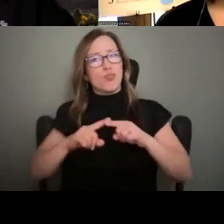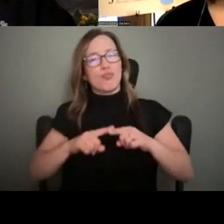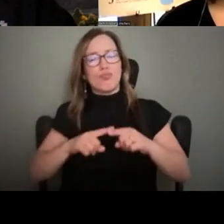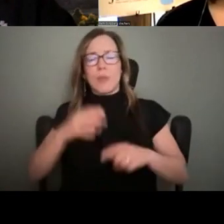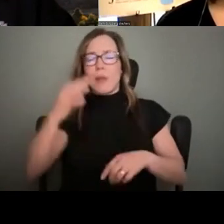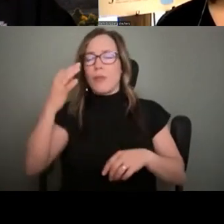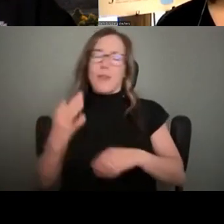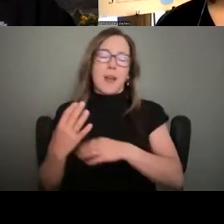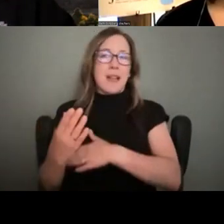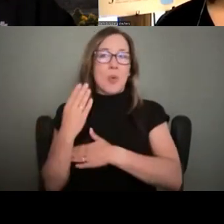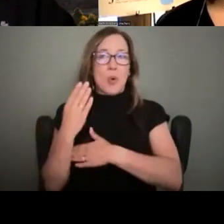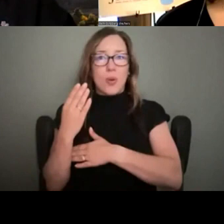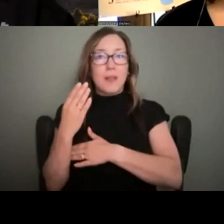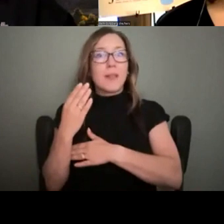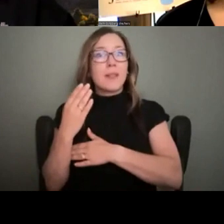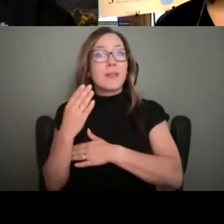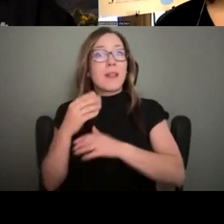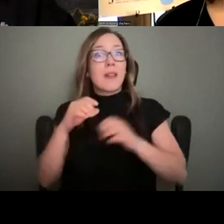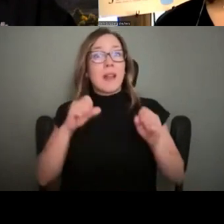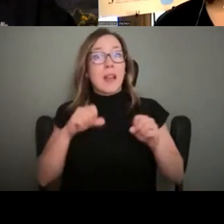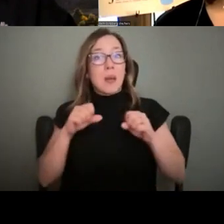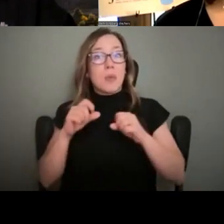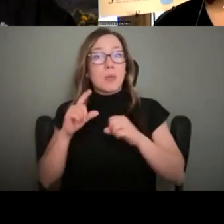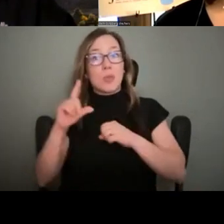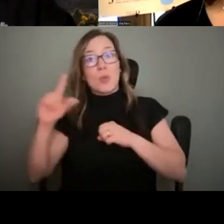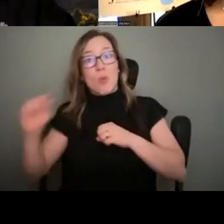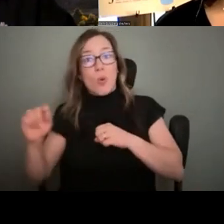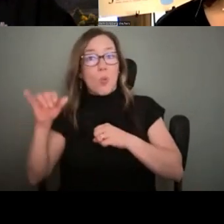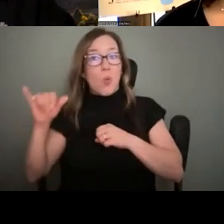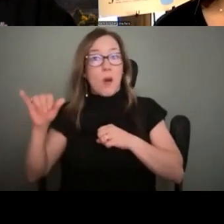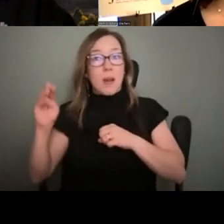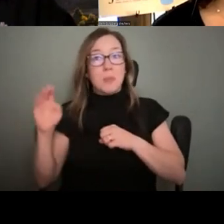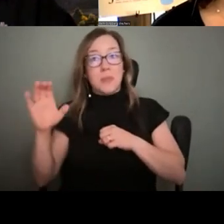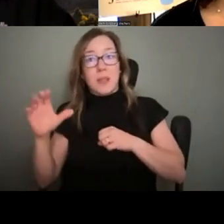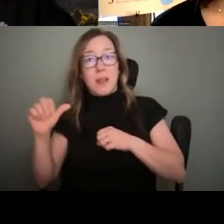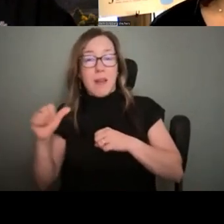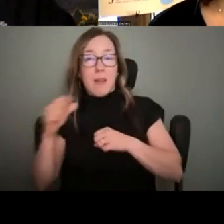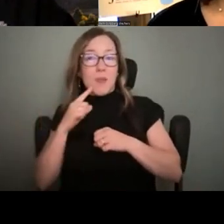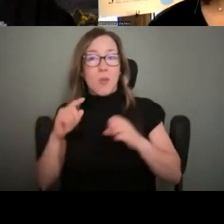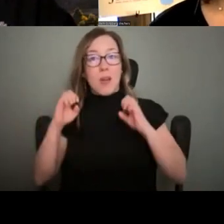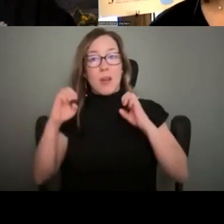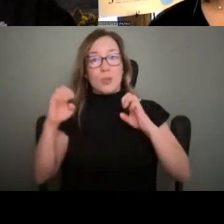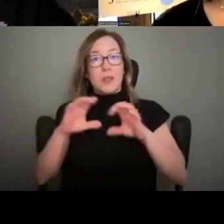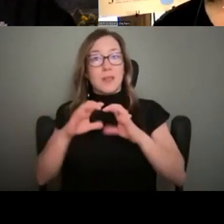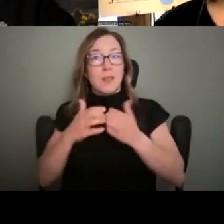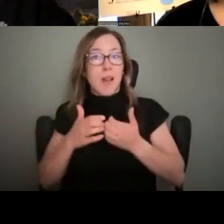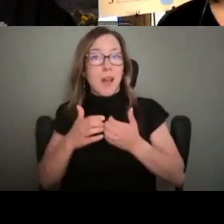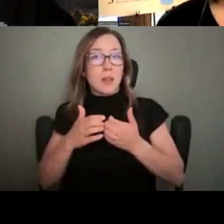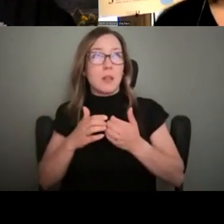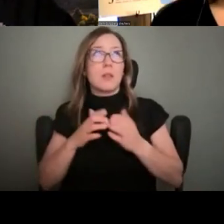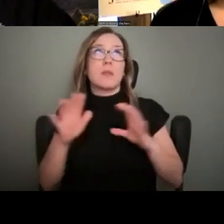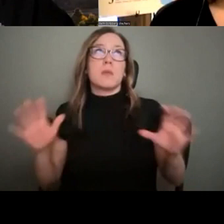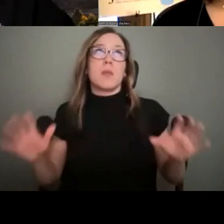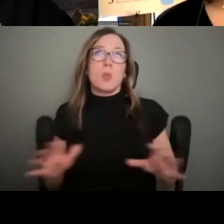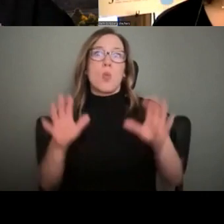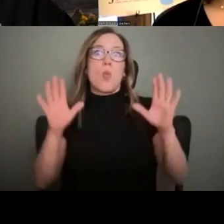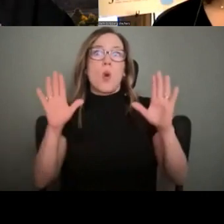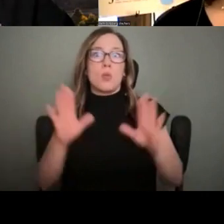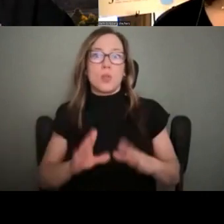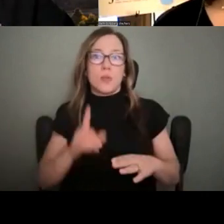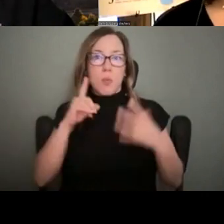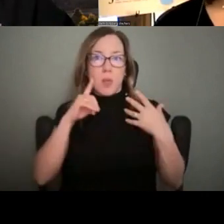Friday morning and she is able to get to the YMCA for an exercise class that has done wonders for her mental